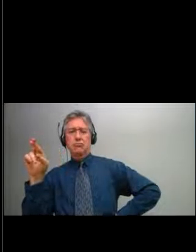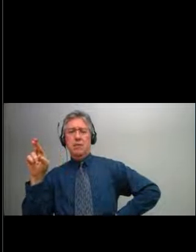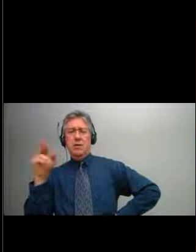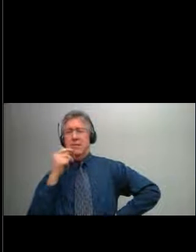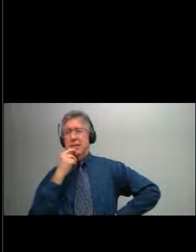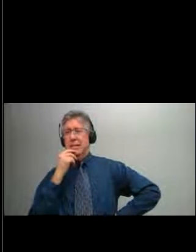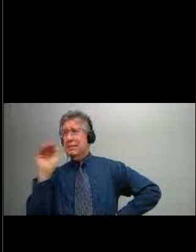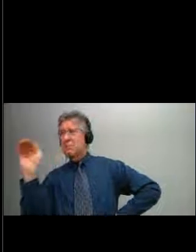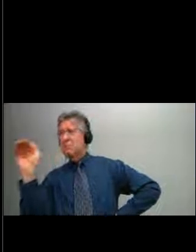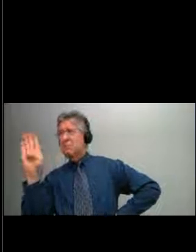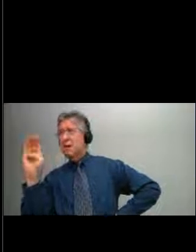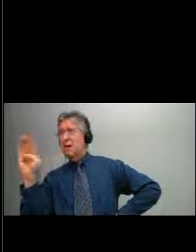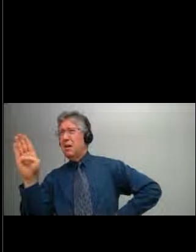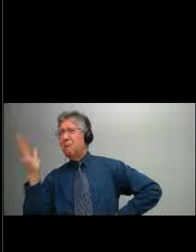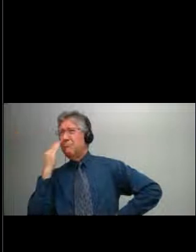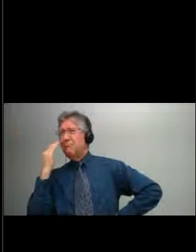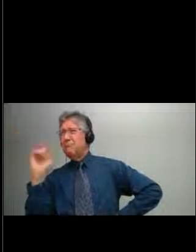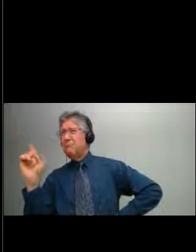Bob?